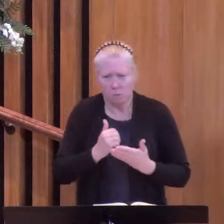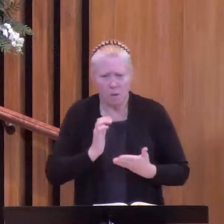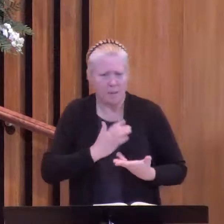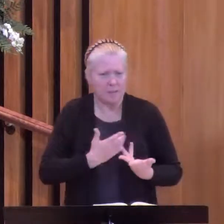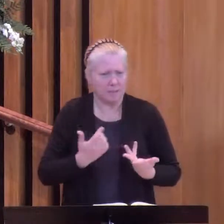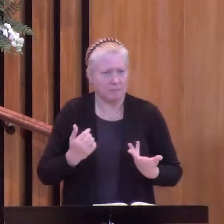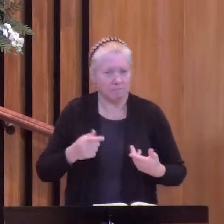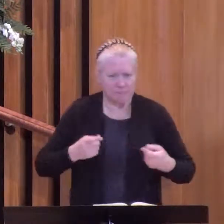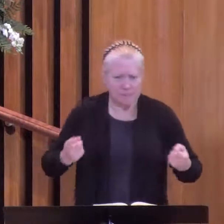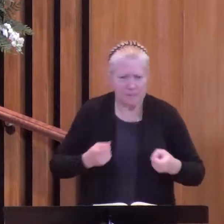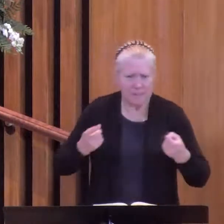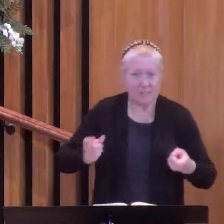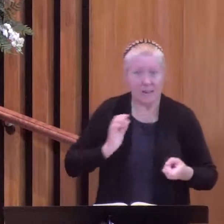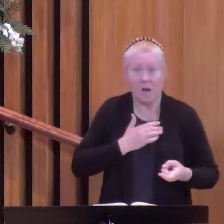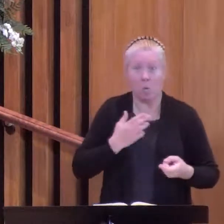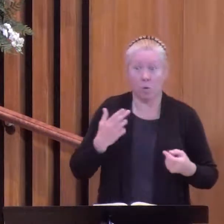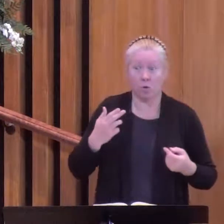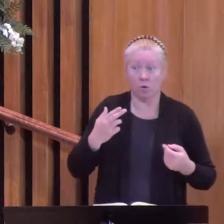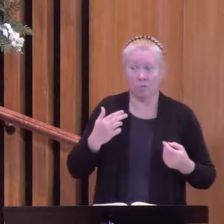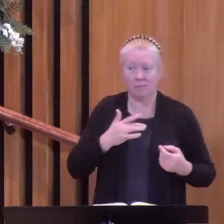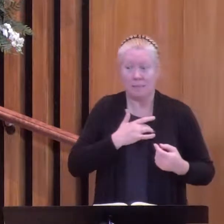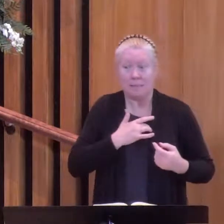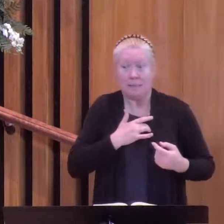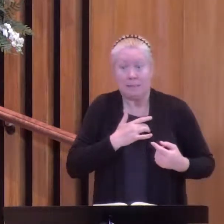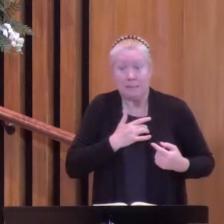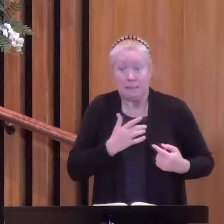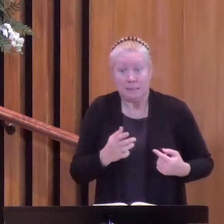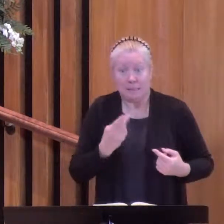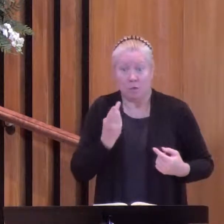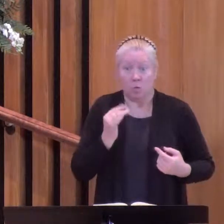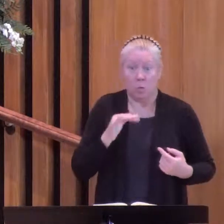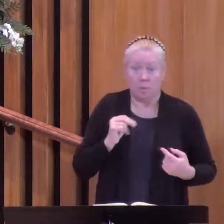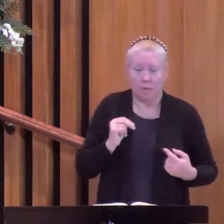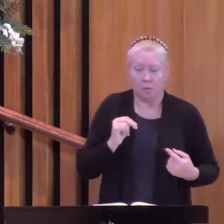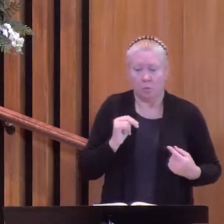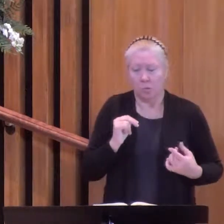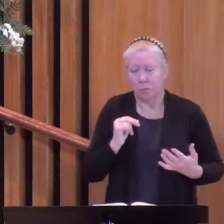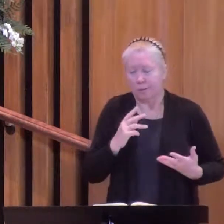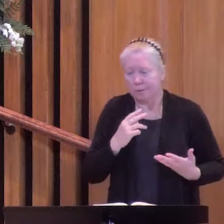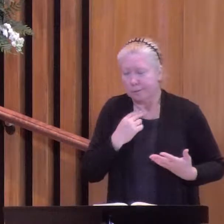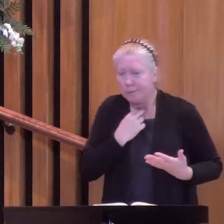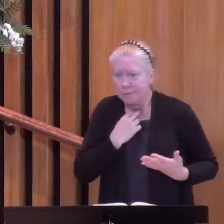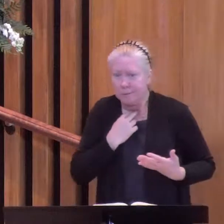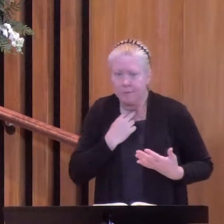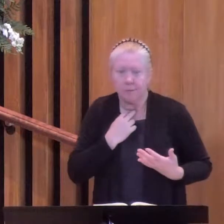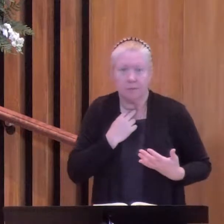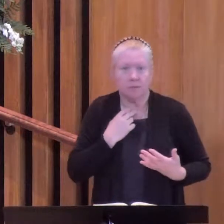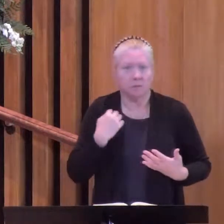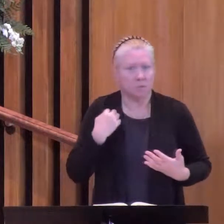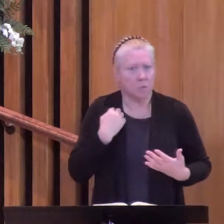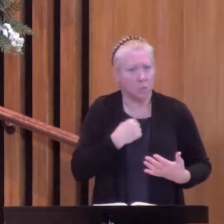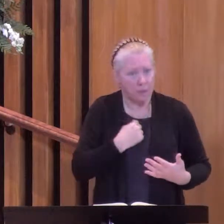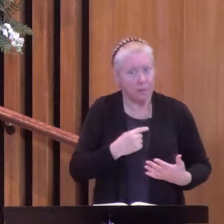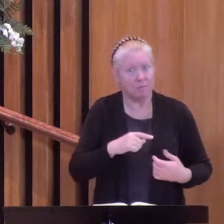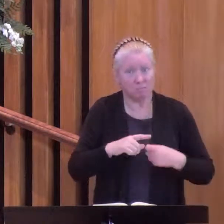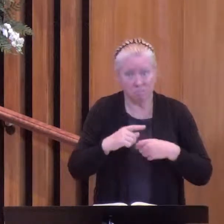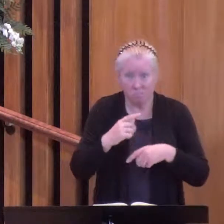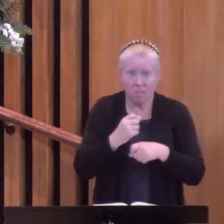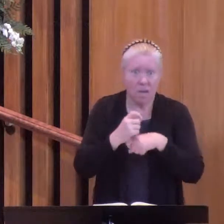human nature that is bound to the penalty of sin, which is